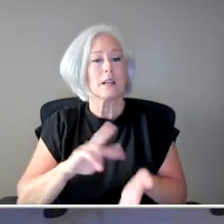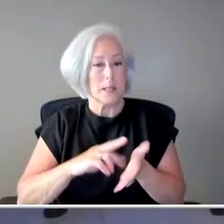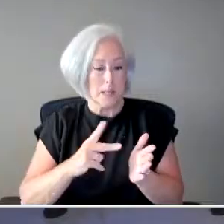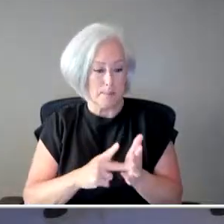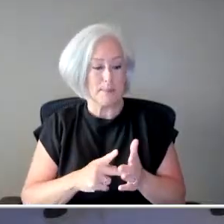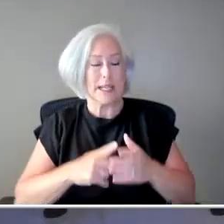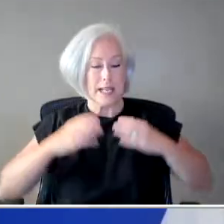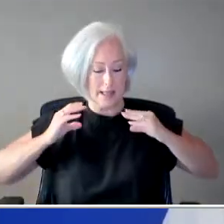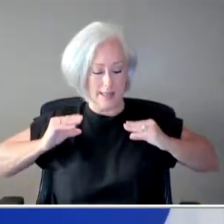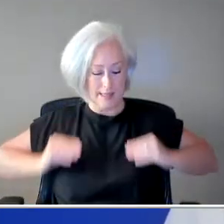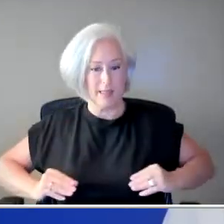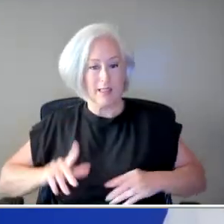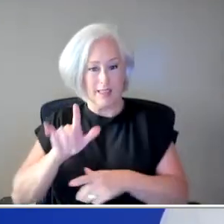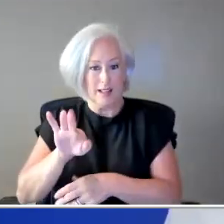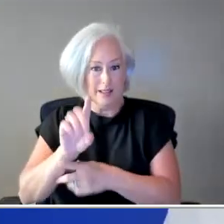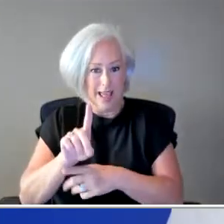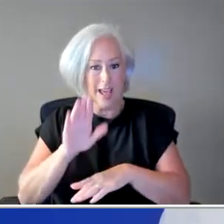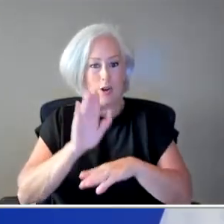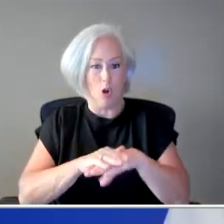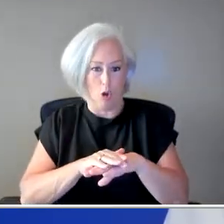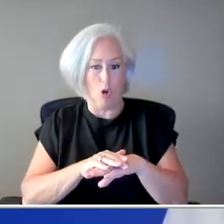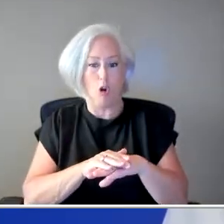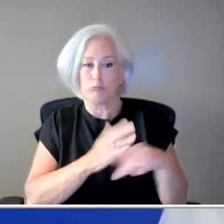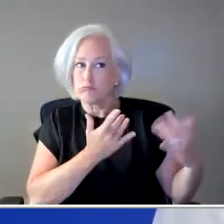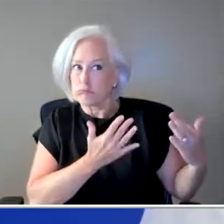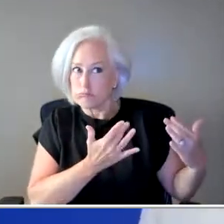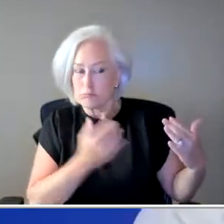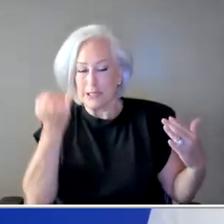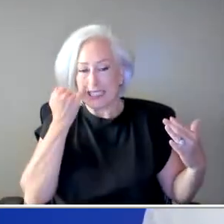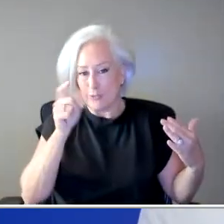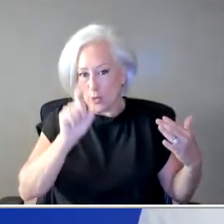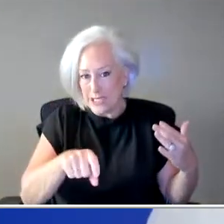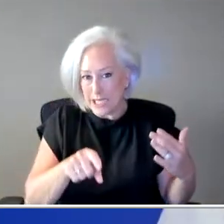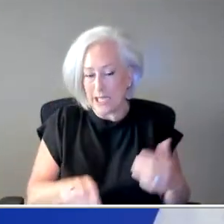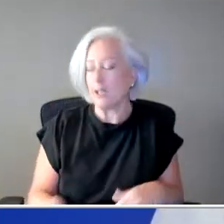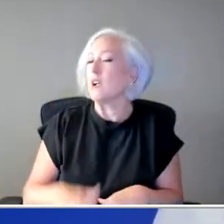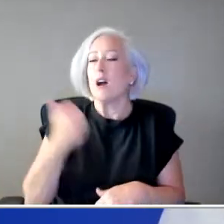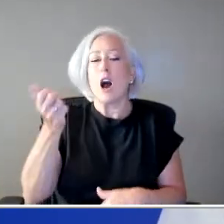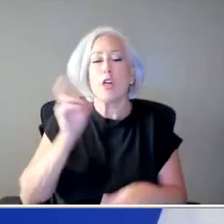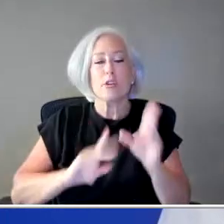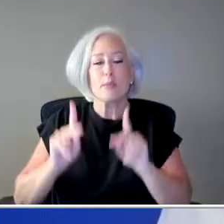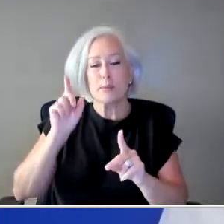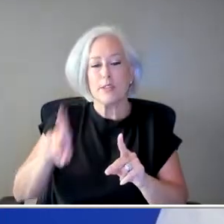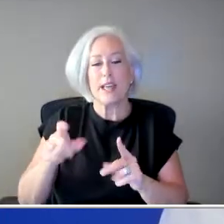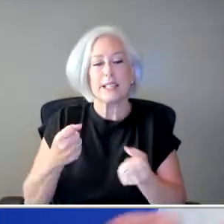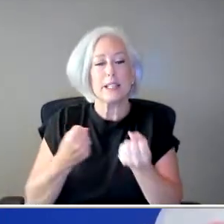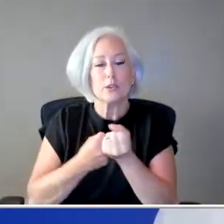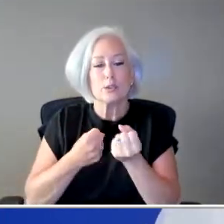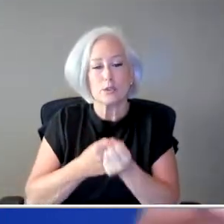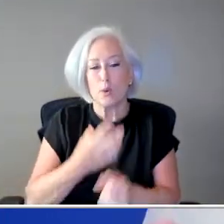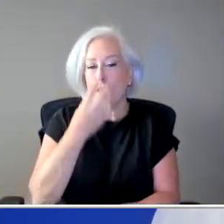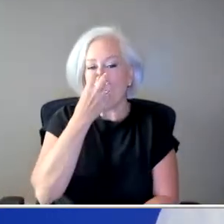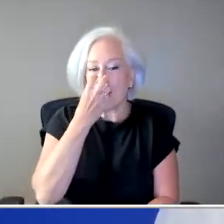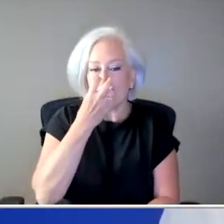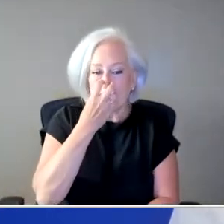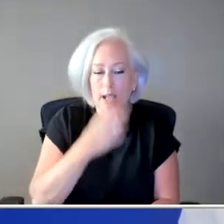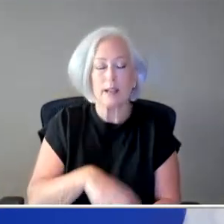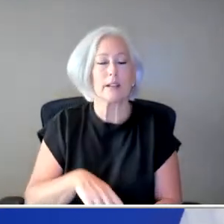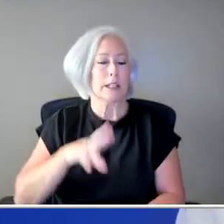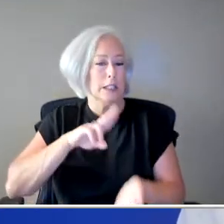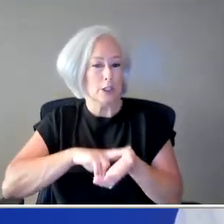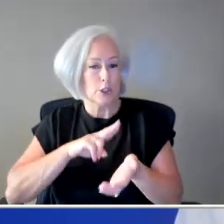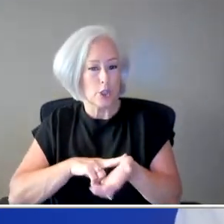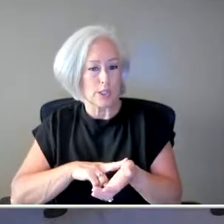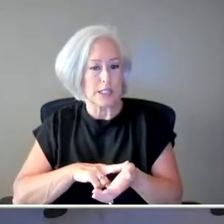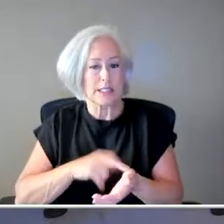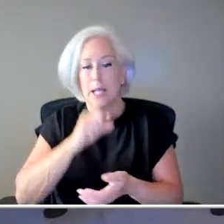the other members of the team that have to provide support, the anesthesia team and circulating nurses, they still have to wear lead because they're not standing in that little protected zone.